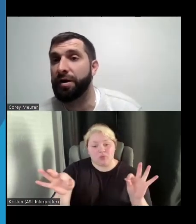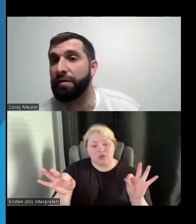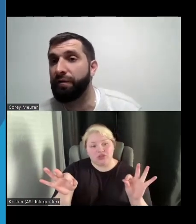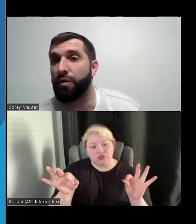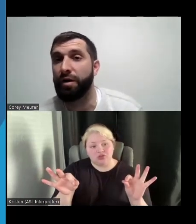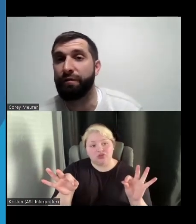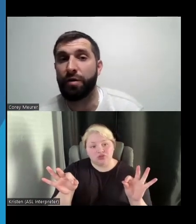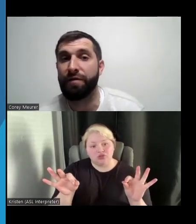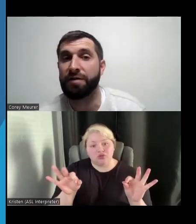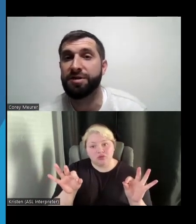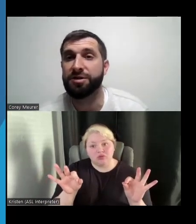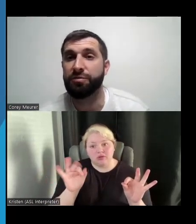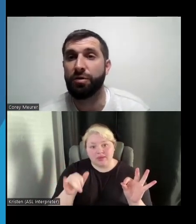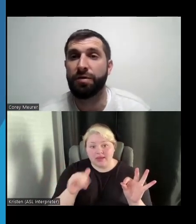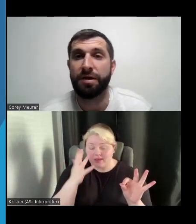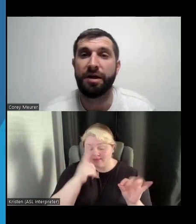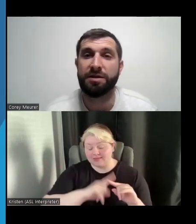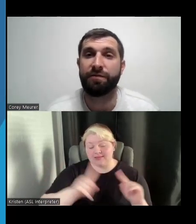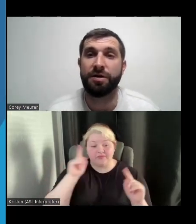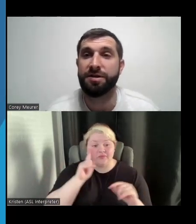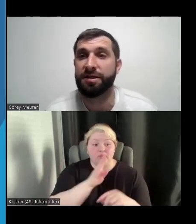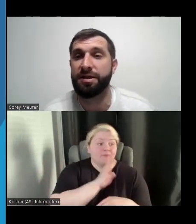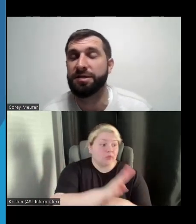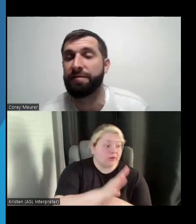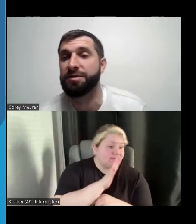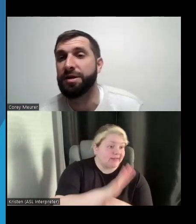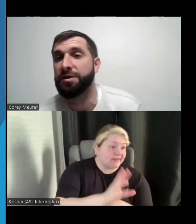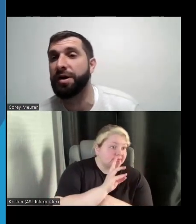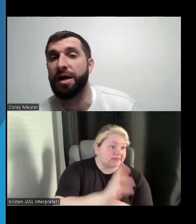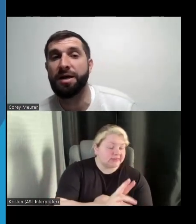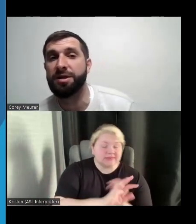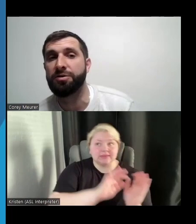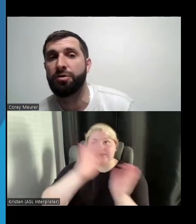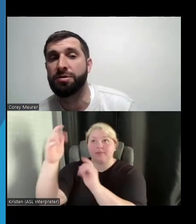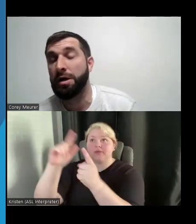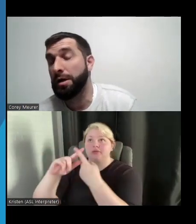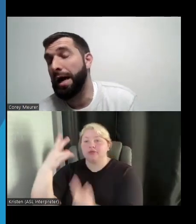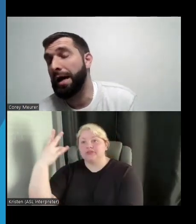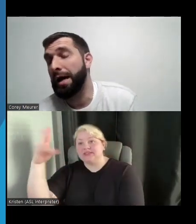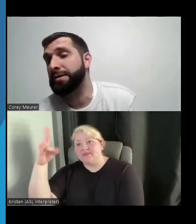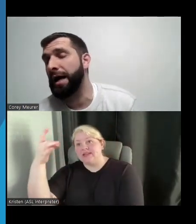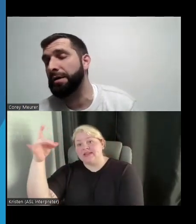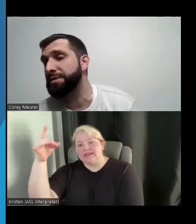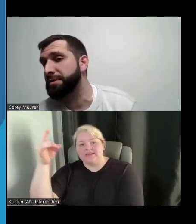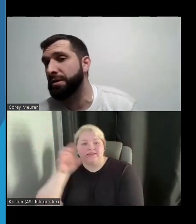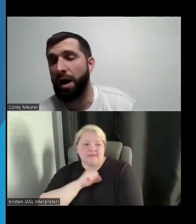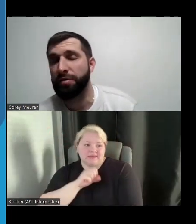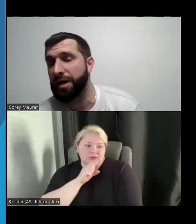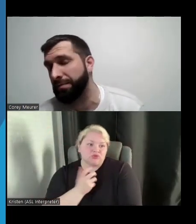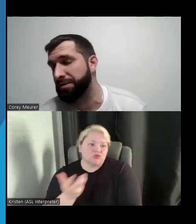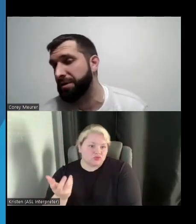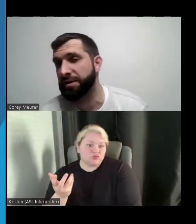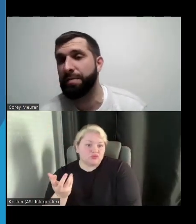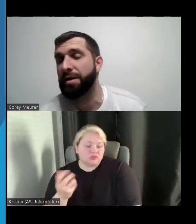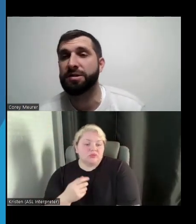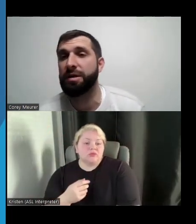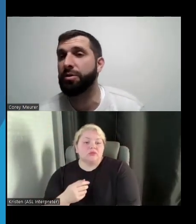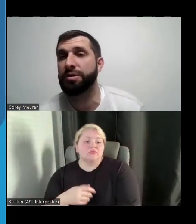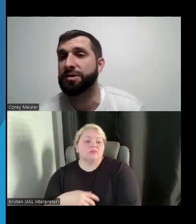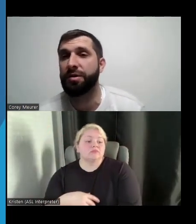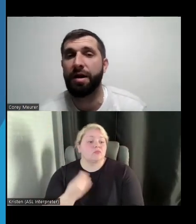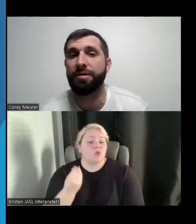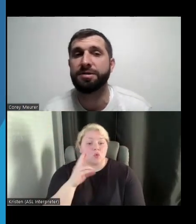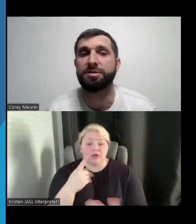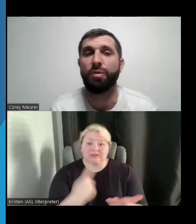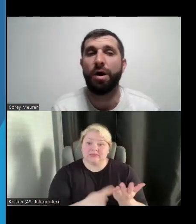very different for a 4, 5, 6-year-old than it does for a 16, 17, or 18-year-old at times. Other times, things may look